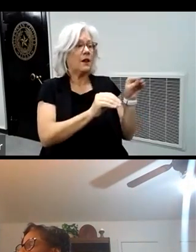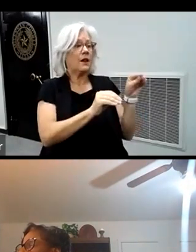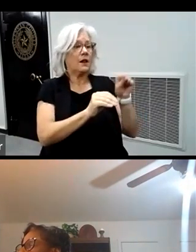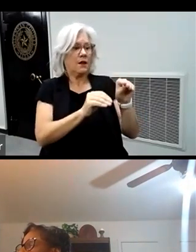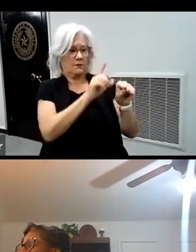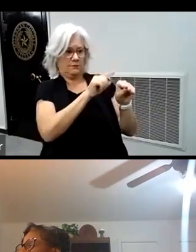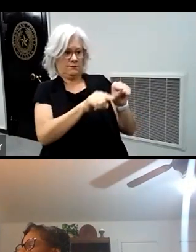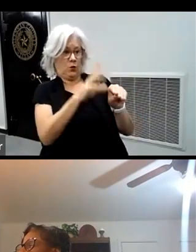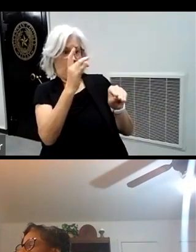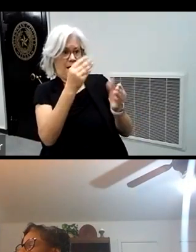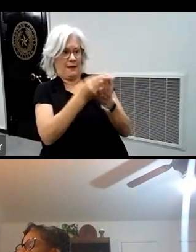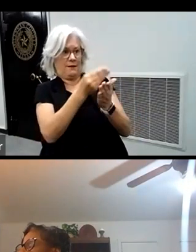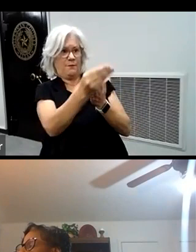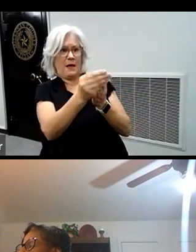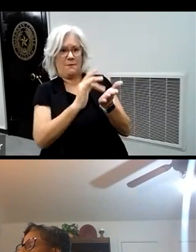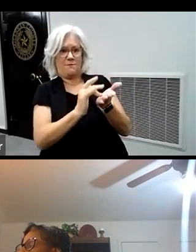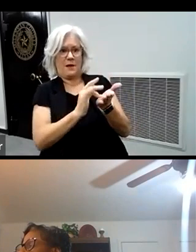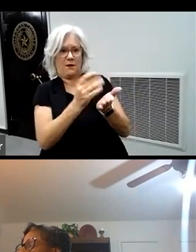needed.